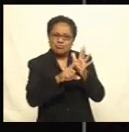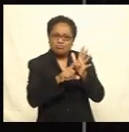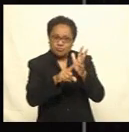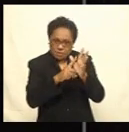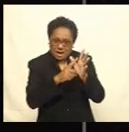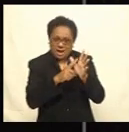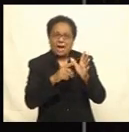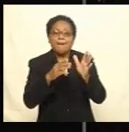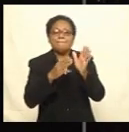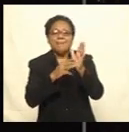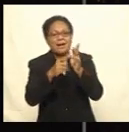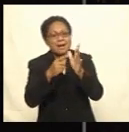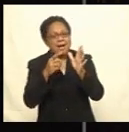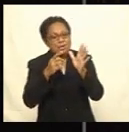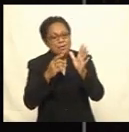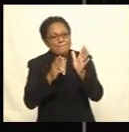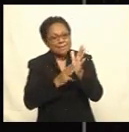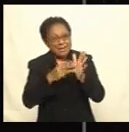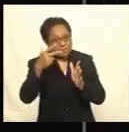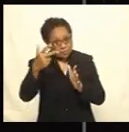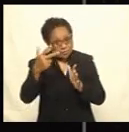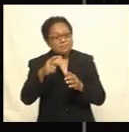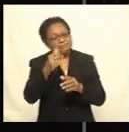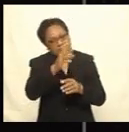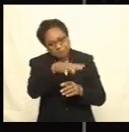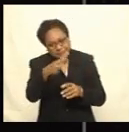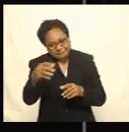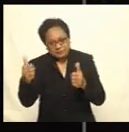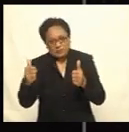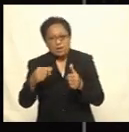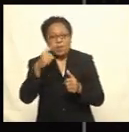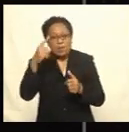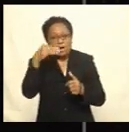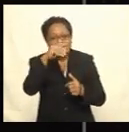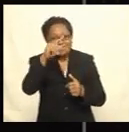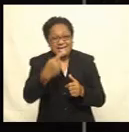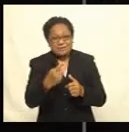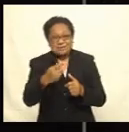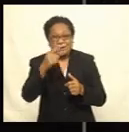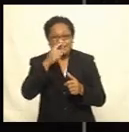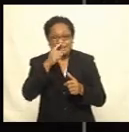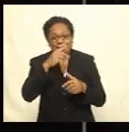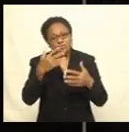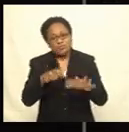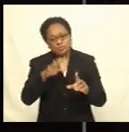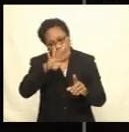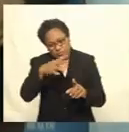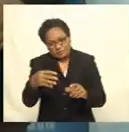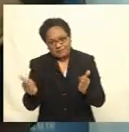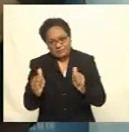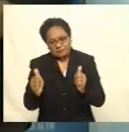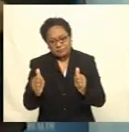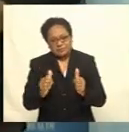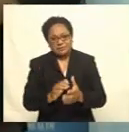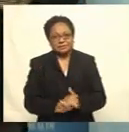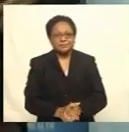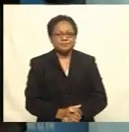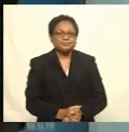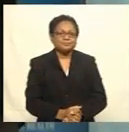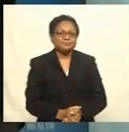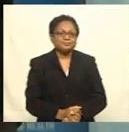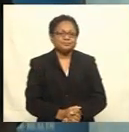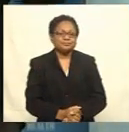Dr. James Fong says over 100,000 Fijians have been screened on the mainland. About